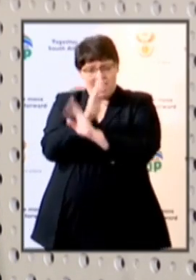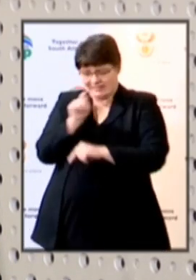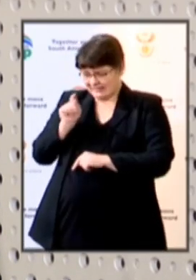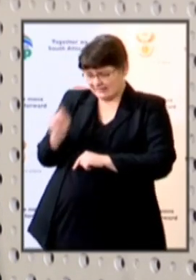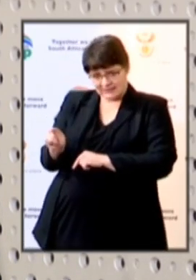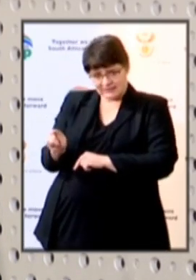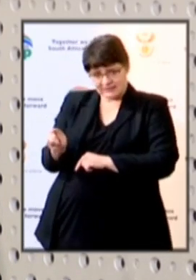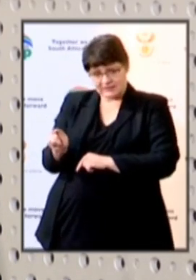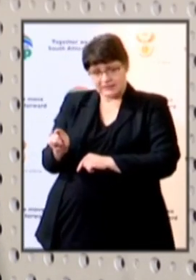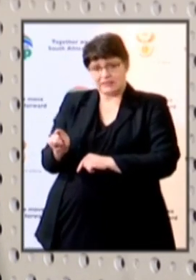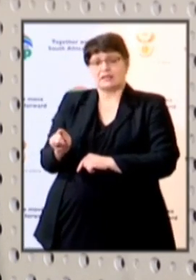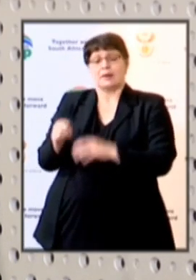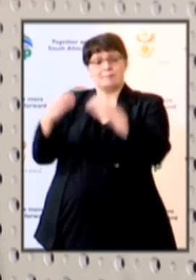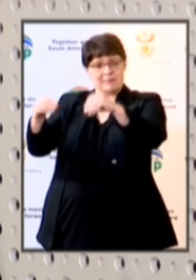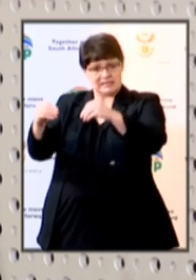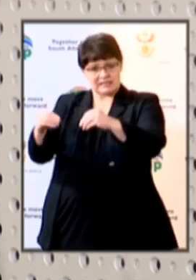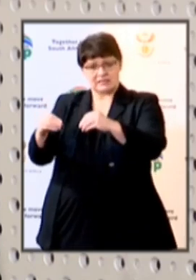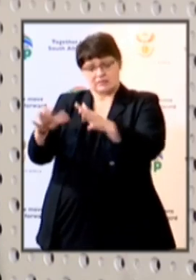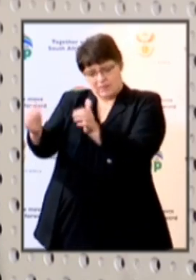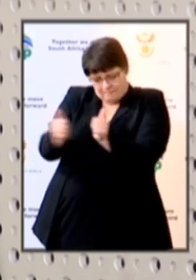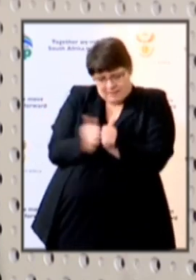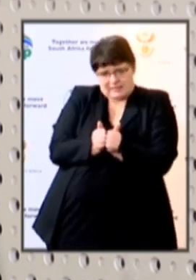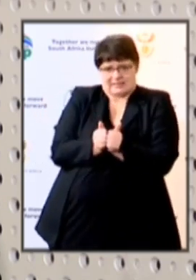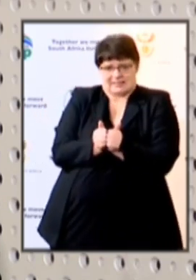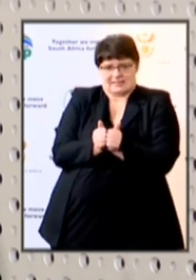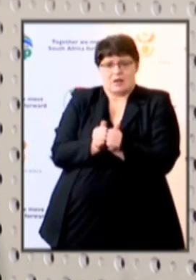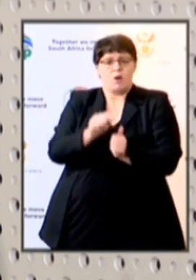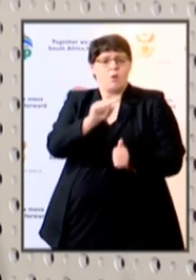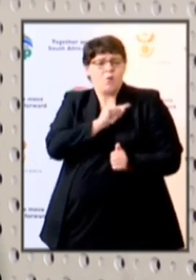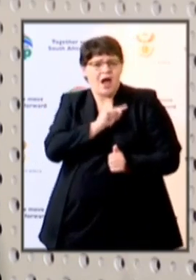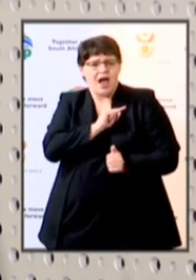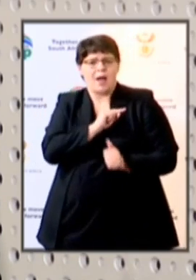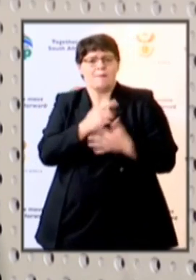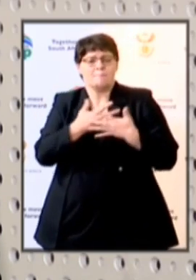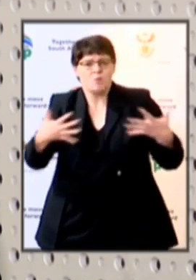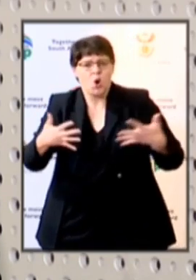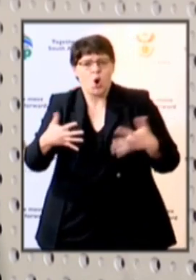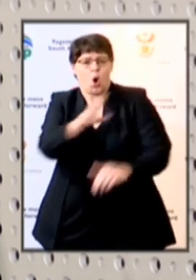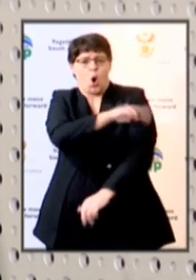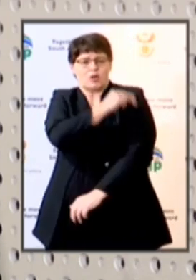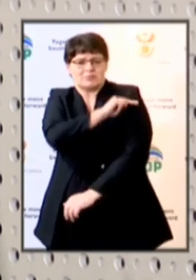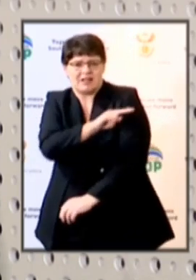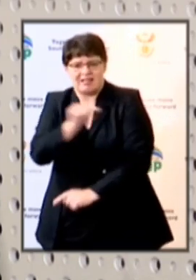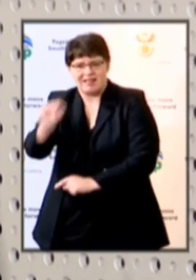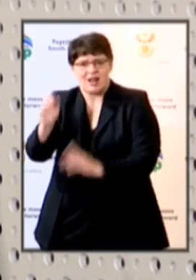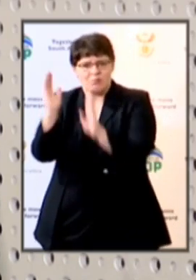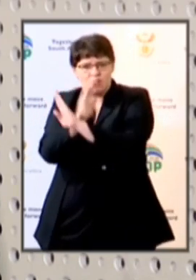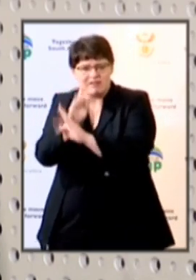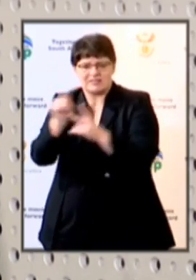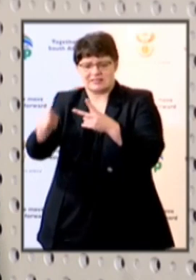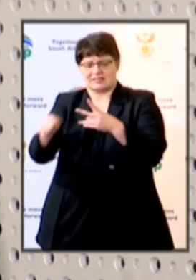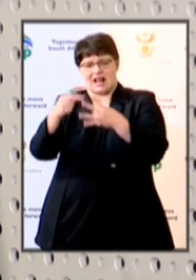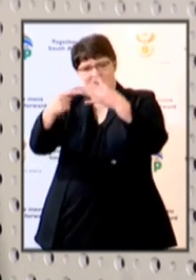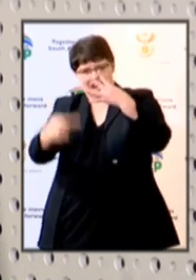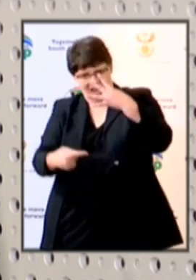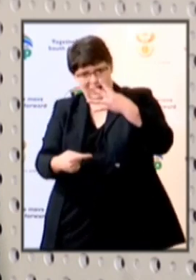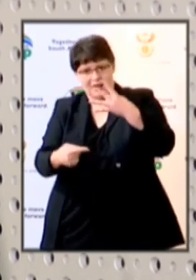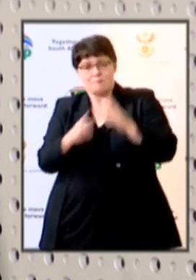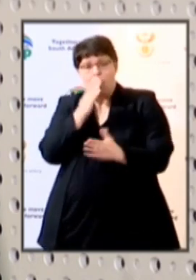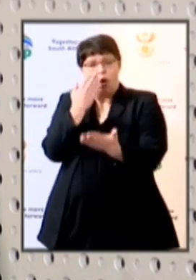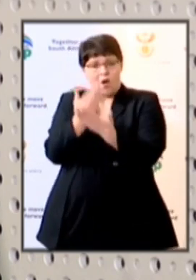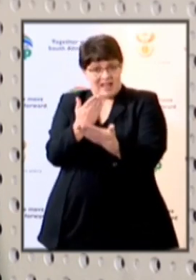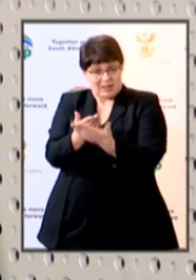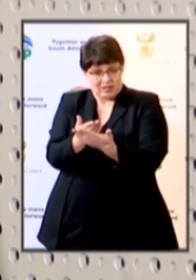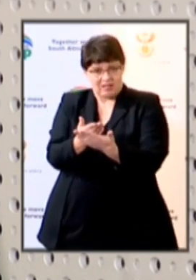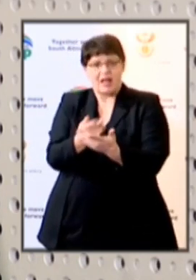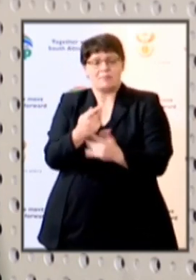healthcare facilities. The more healthcare facilities we have, the stronger those healthcare facilities are, the lower the level of risk in